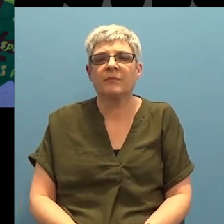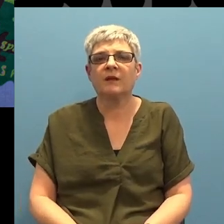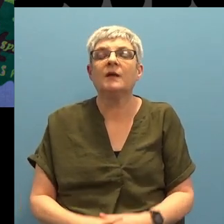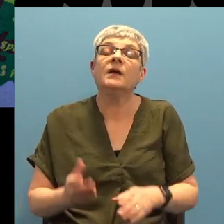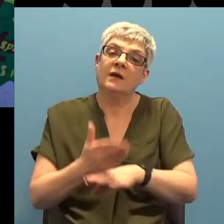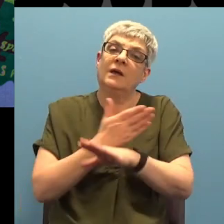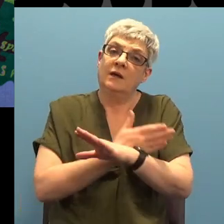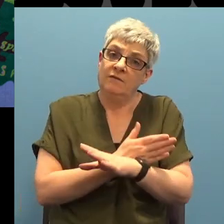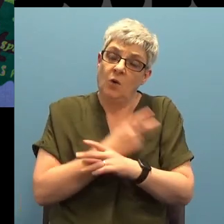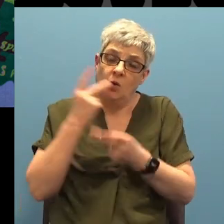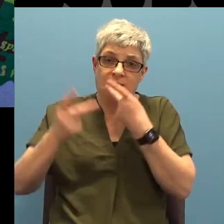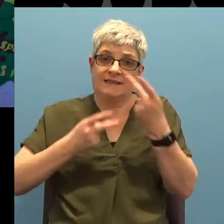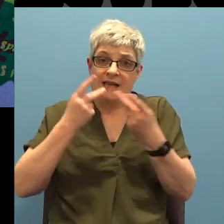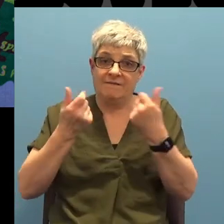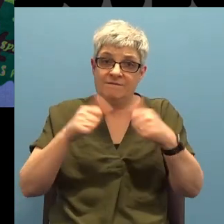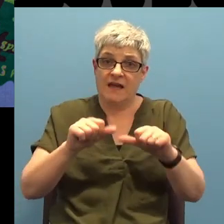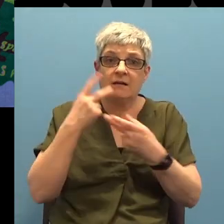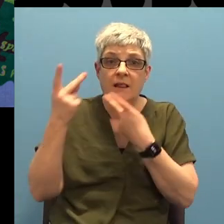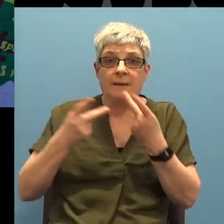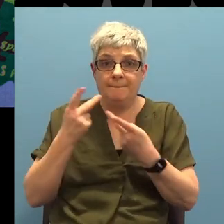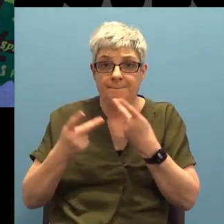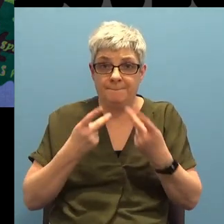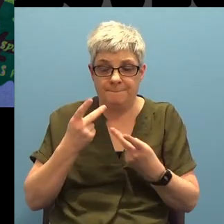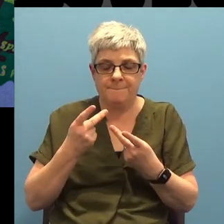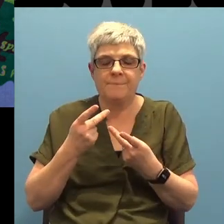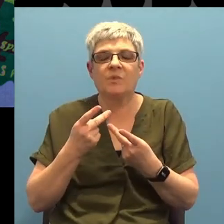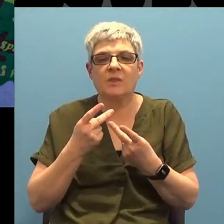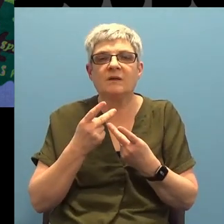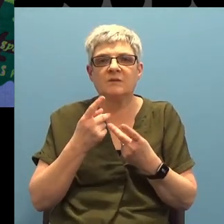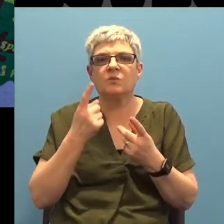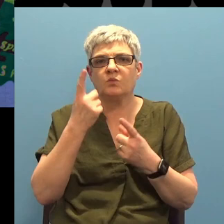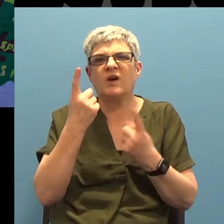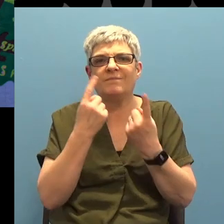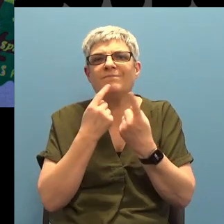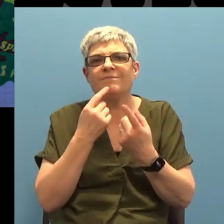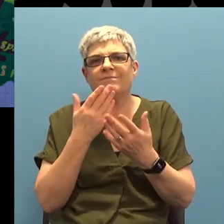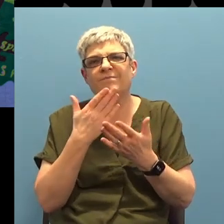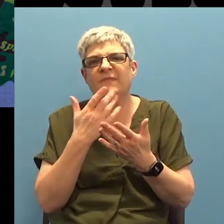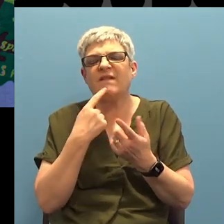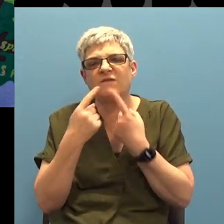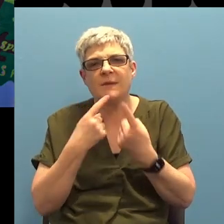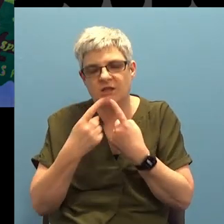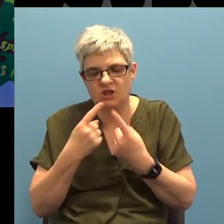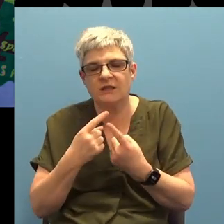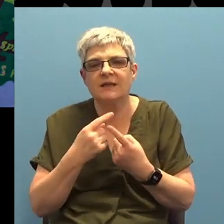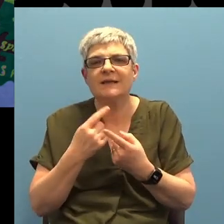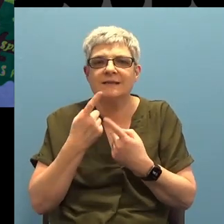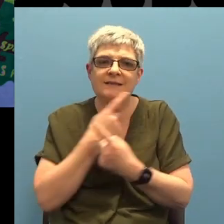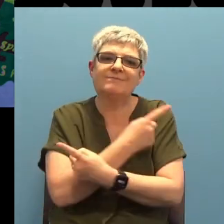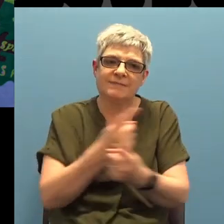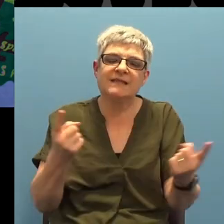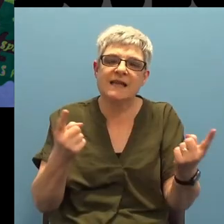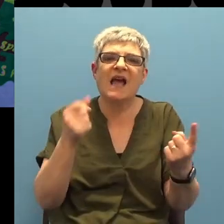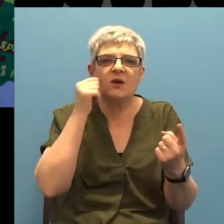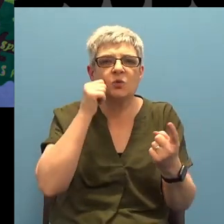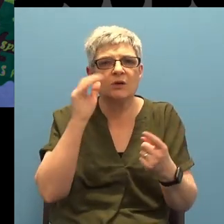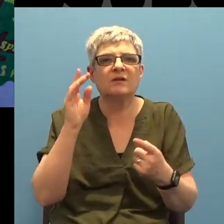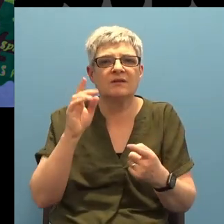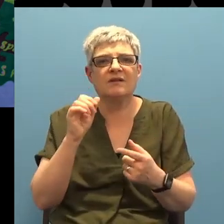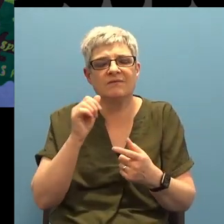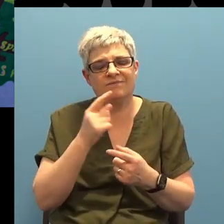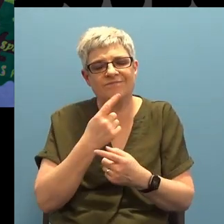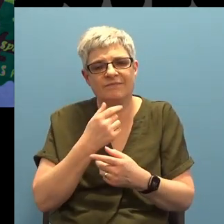Just before we sing our closing hymn, so one notice to bring, and that's to announce, many folks I know will have heard, but